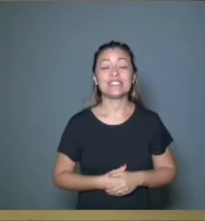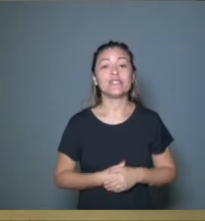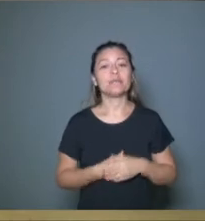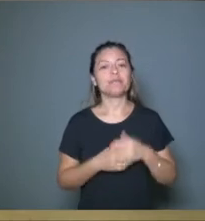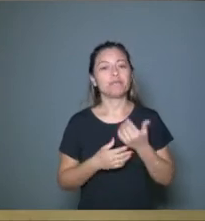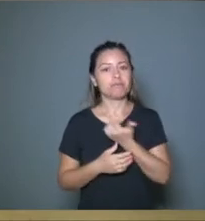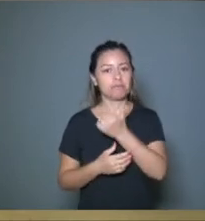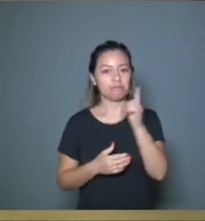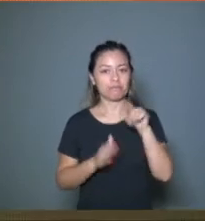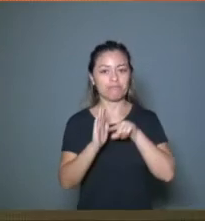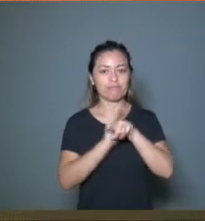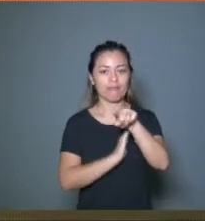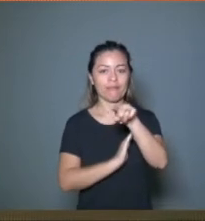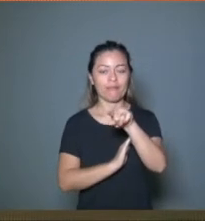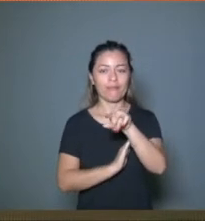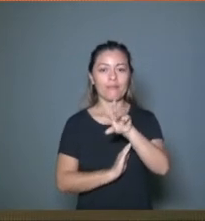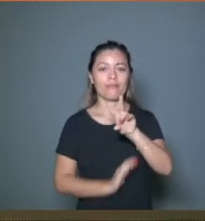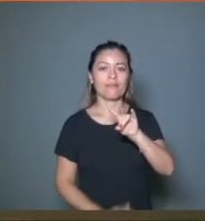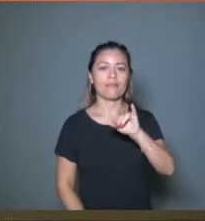Pavinato.